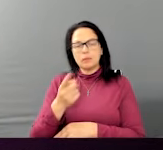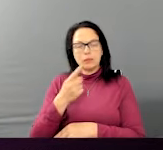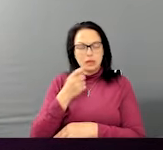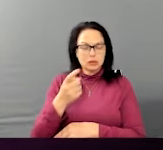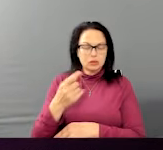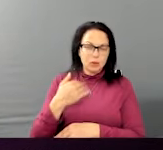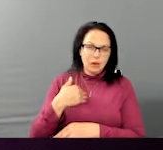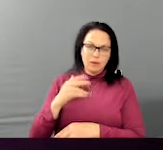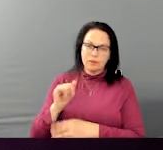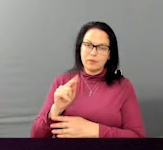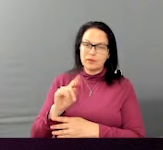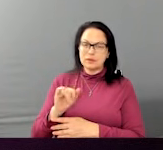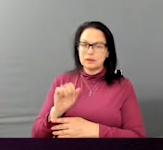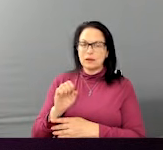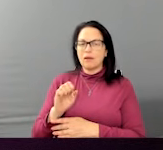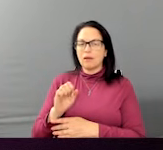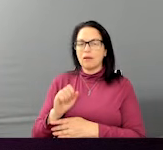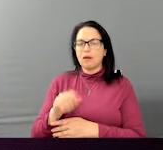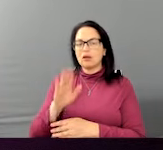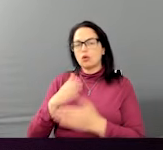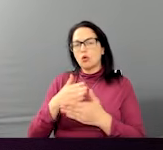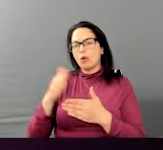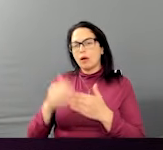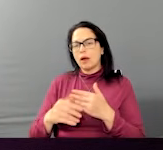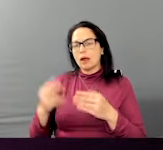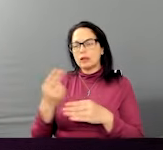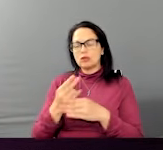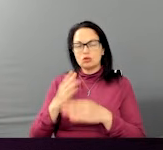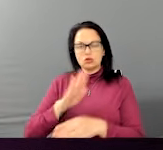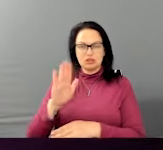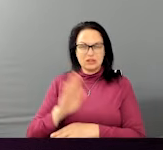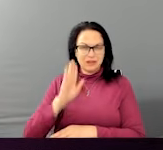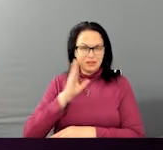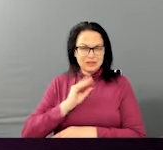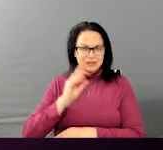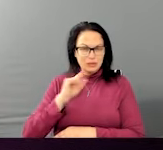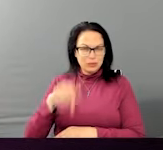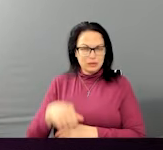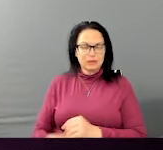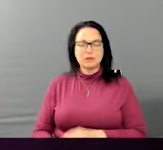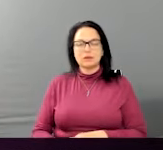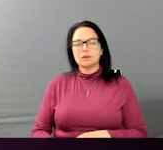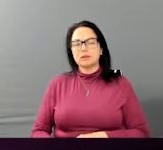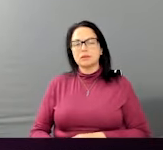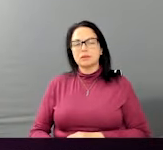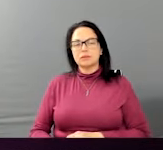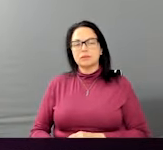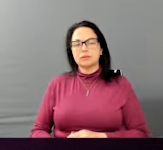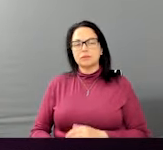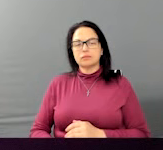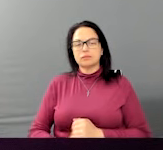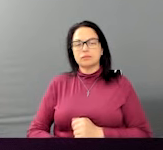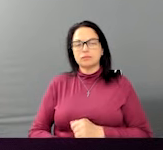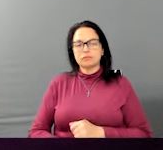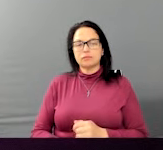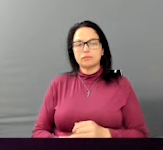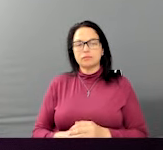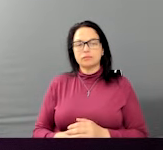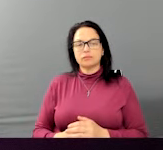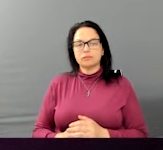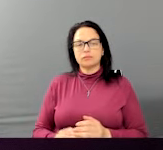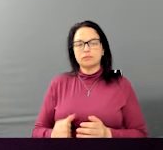revalidate, your end user should never actually experience a slow page. So the really nice thing about